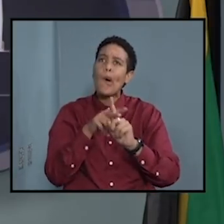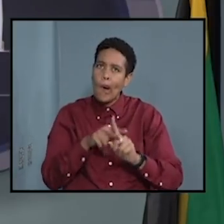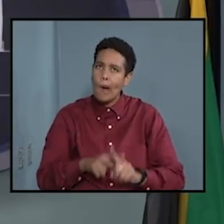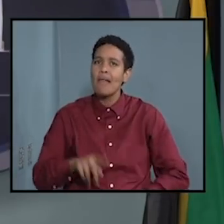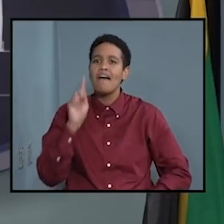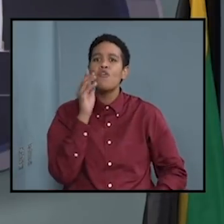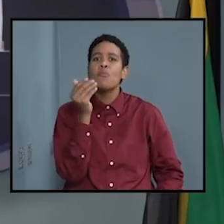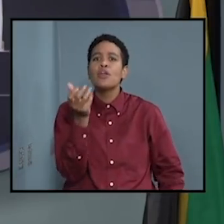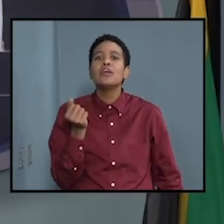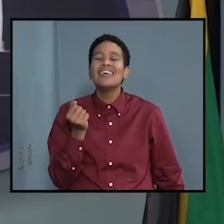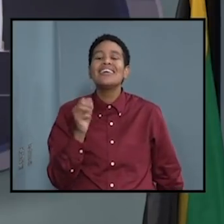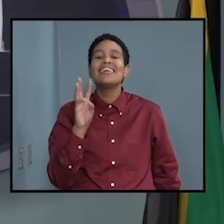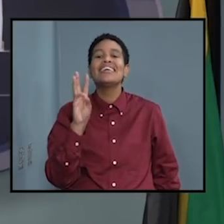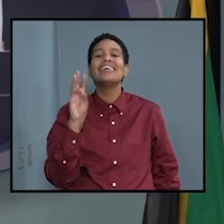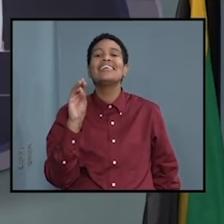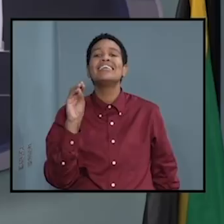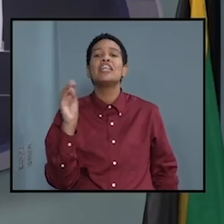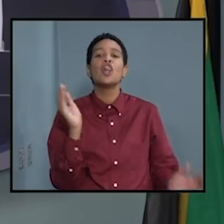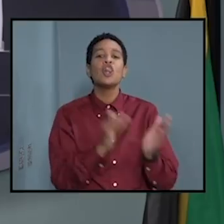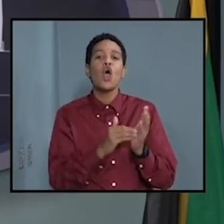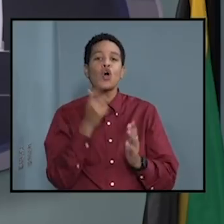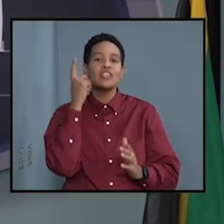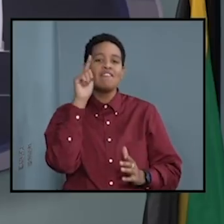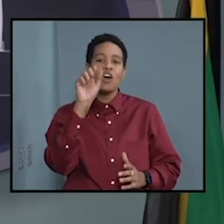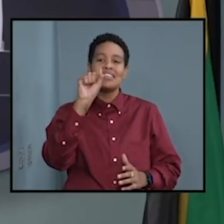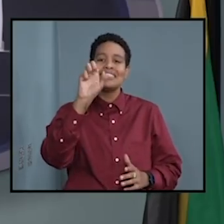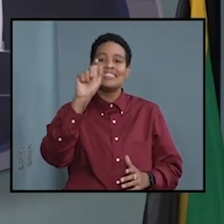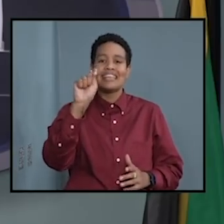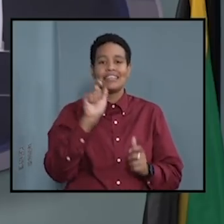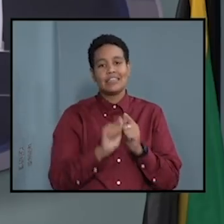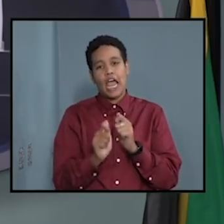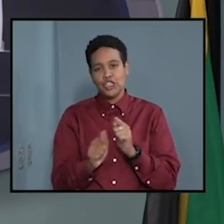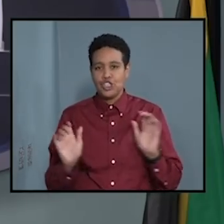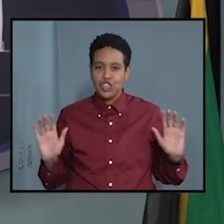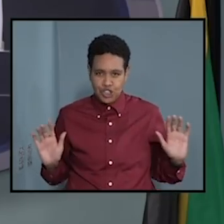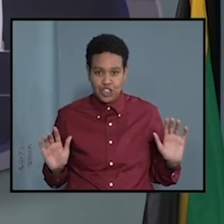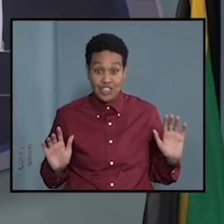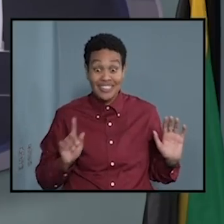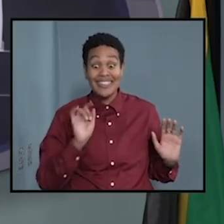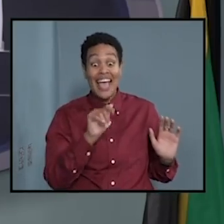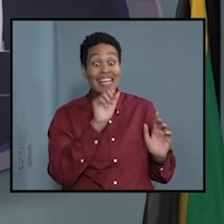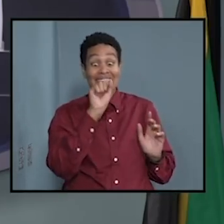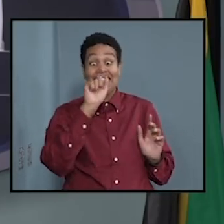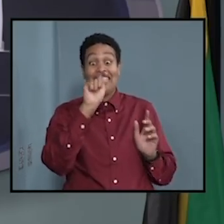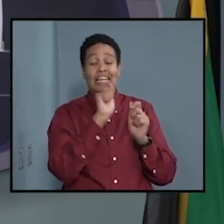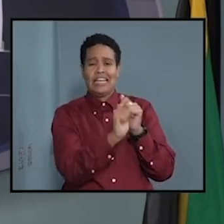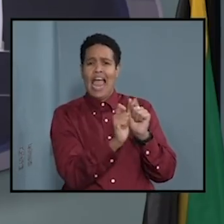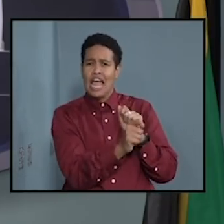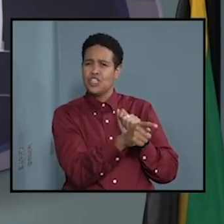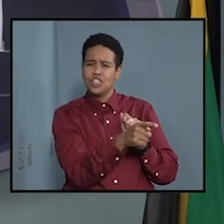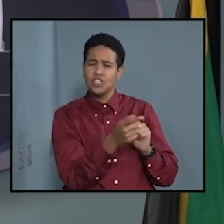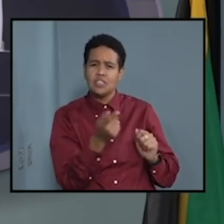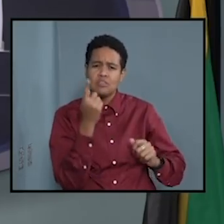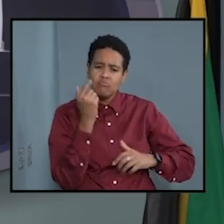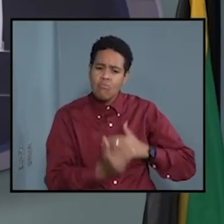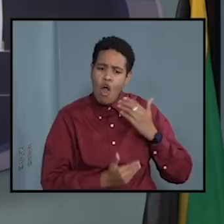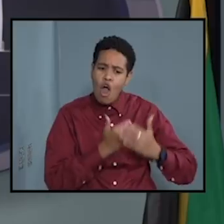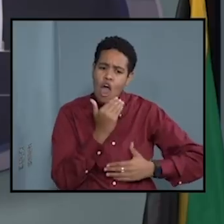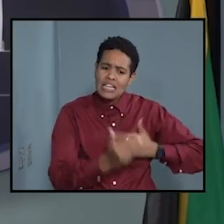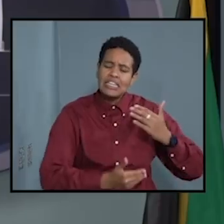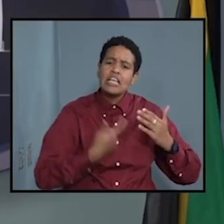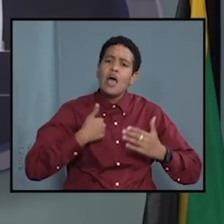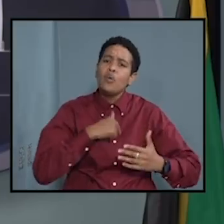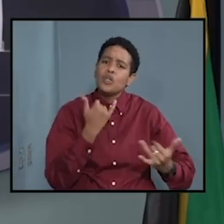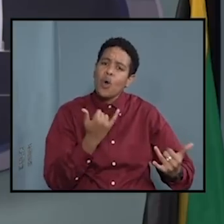earlier, 60,000 were for set cash grants. And those set cash grants are being processed as